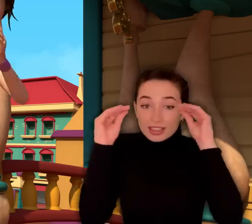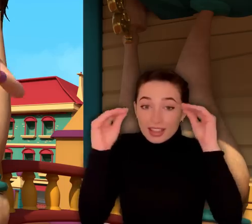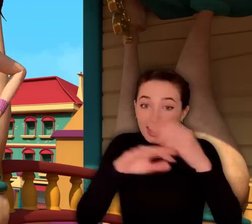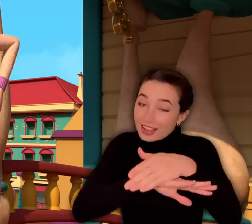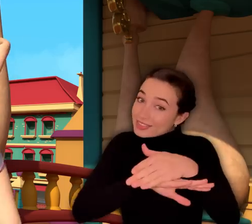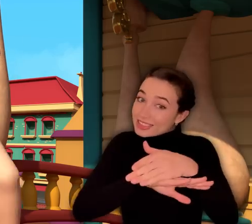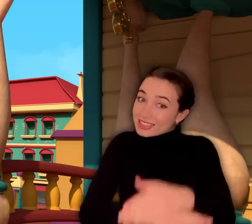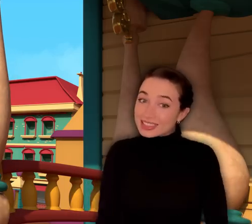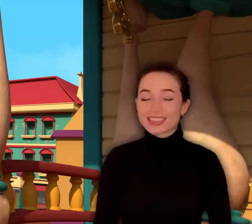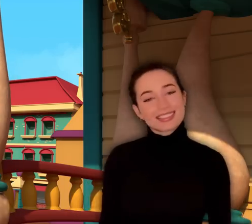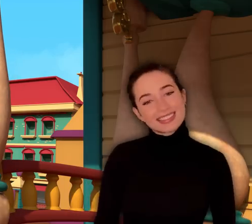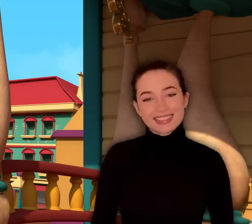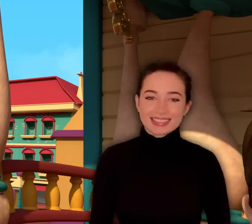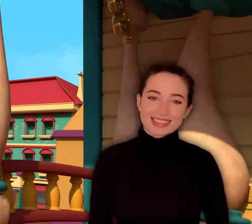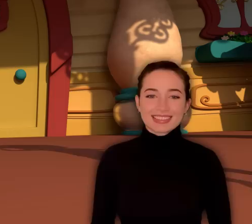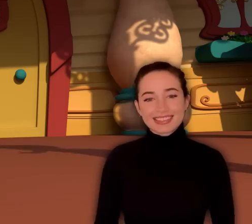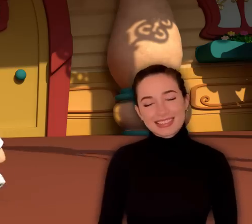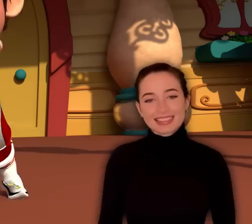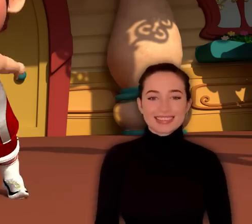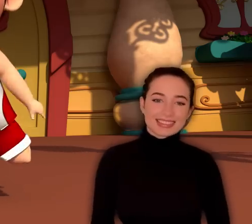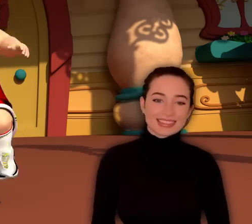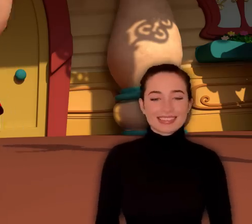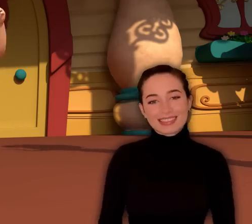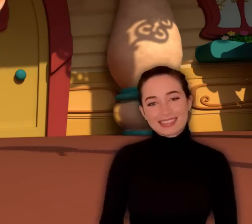and maybe we'll teach it after